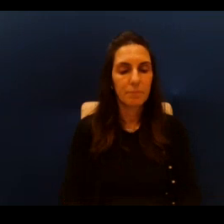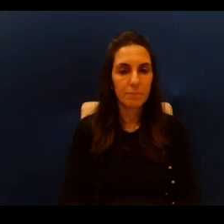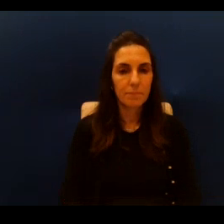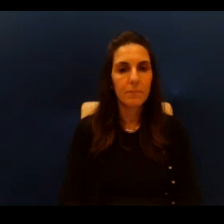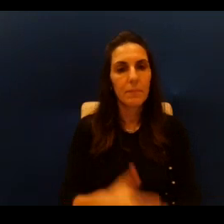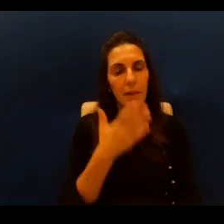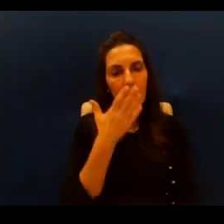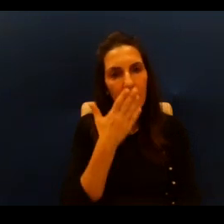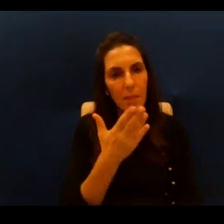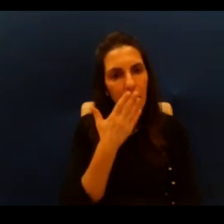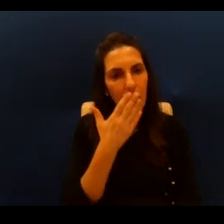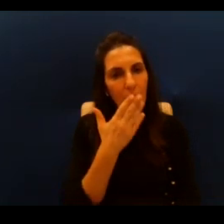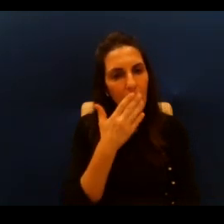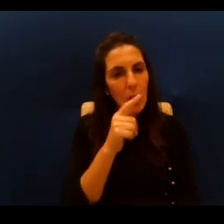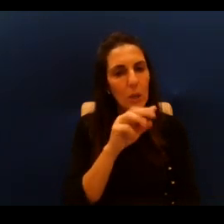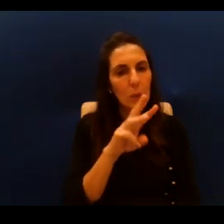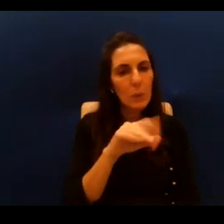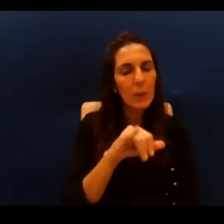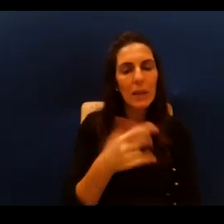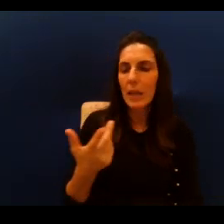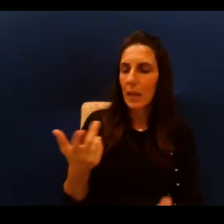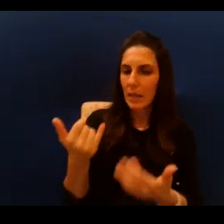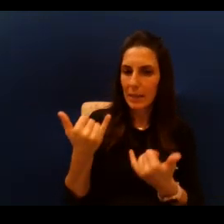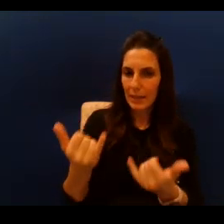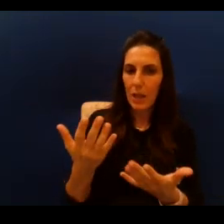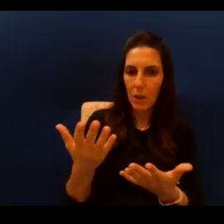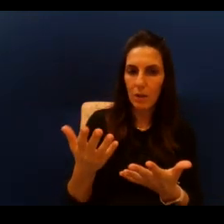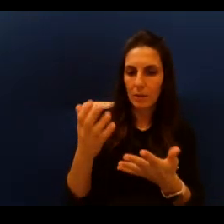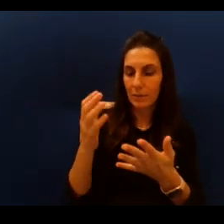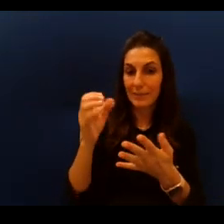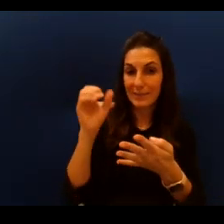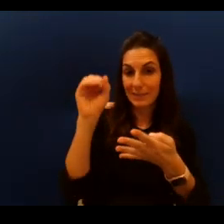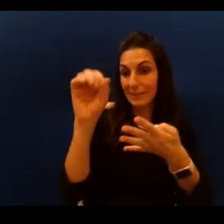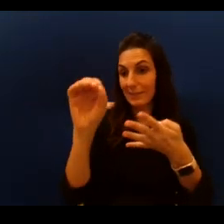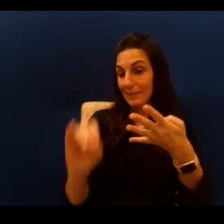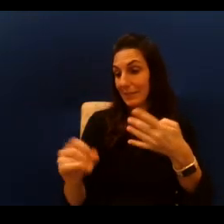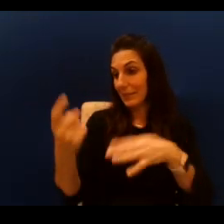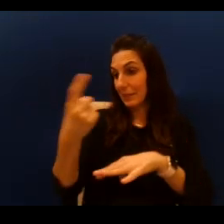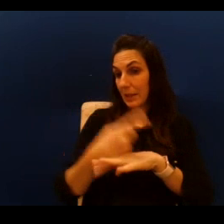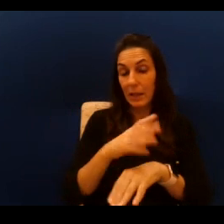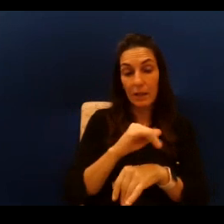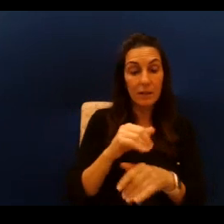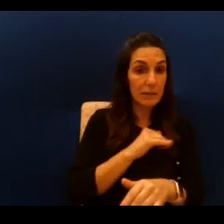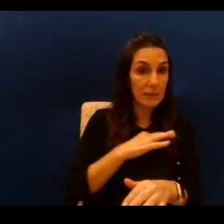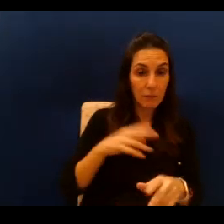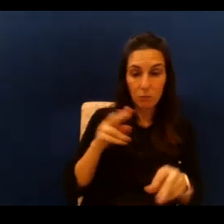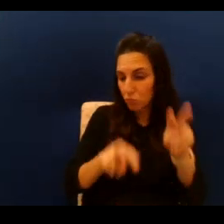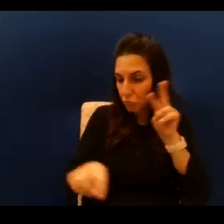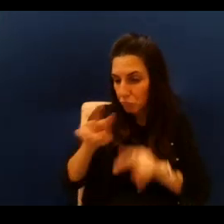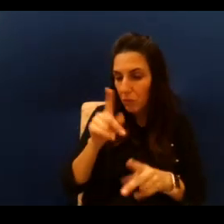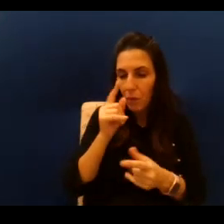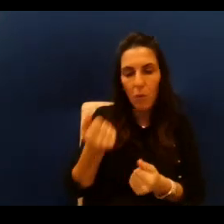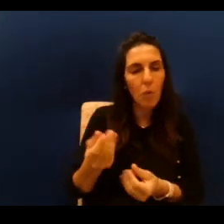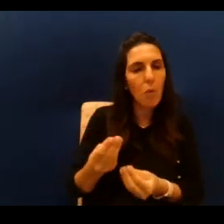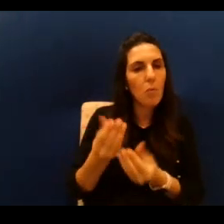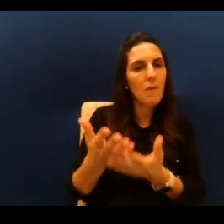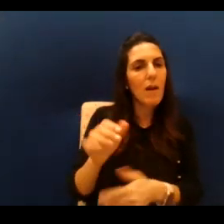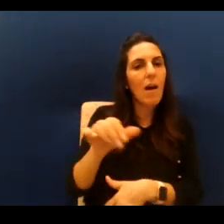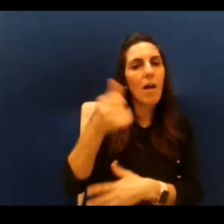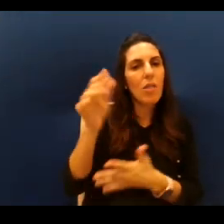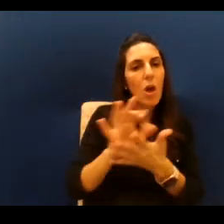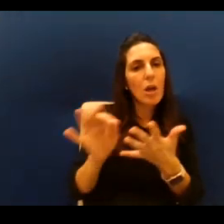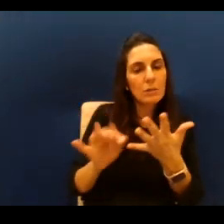Tui. And so before us are the proposed dates, and staff was diligent and they provided some alternatives. So if there's anything here that you